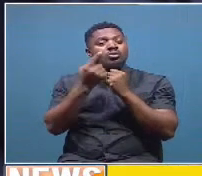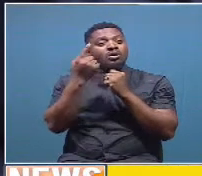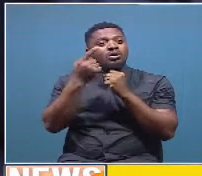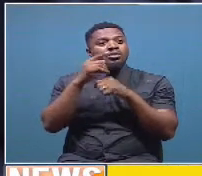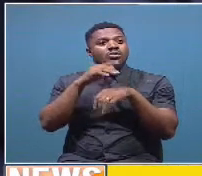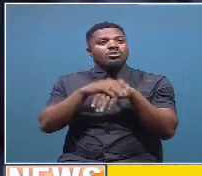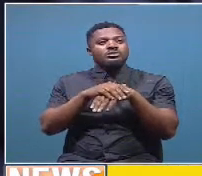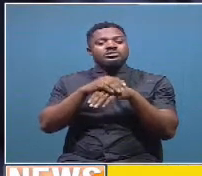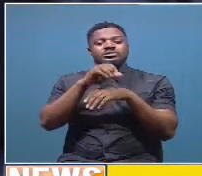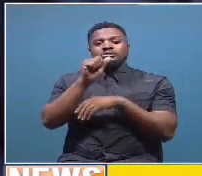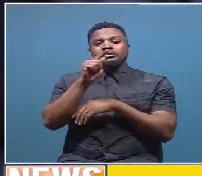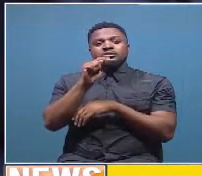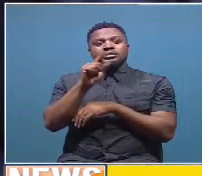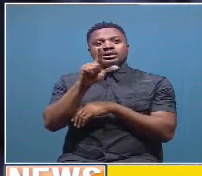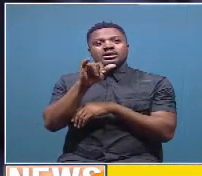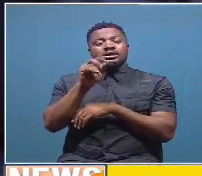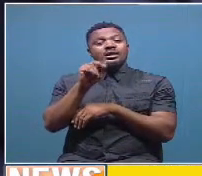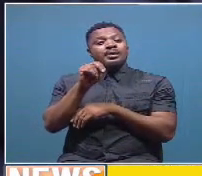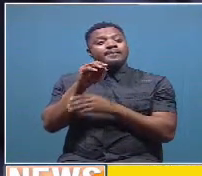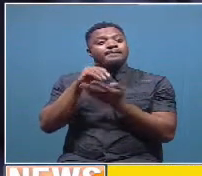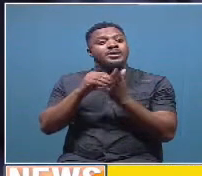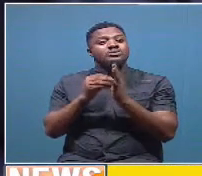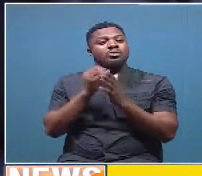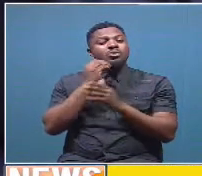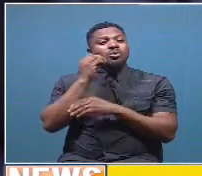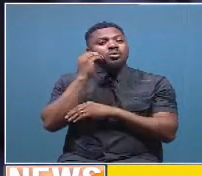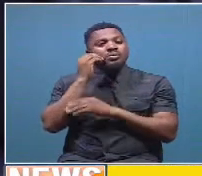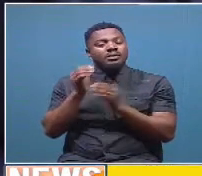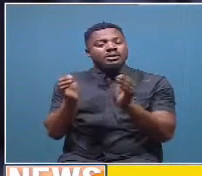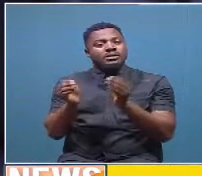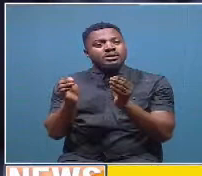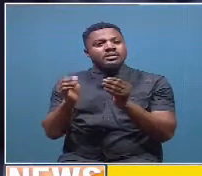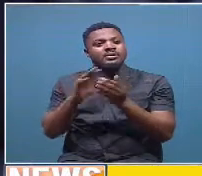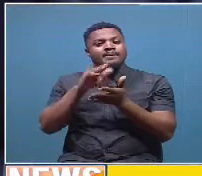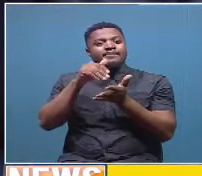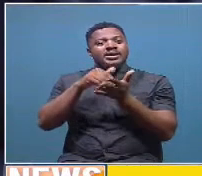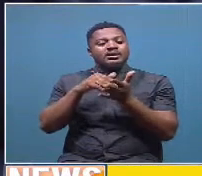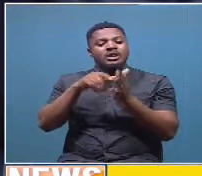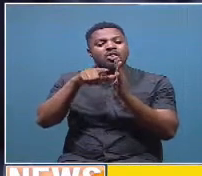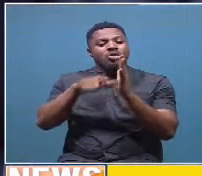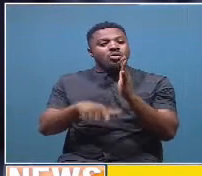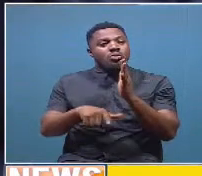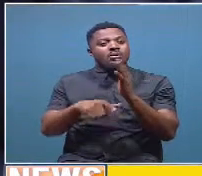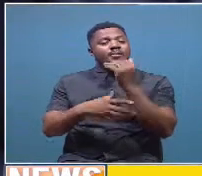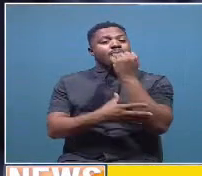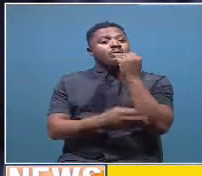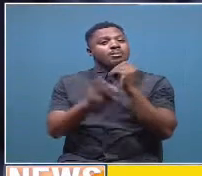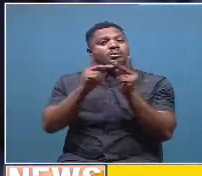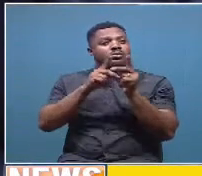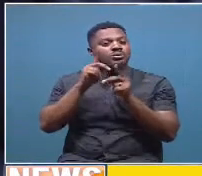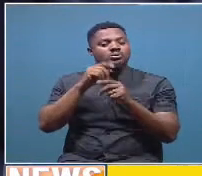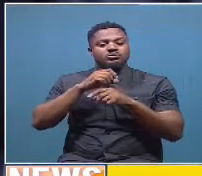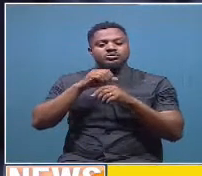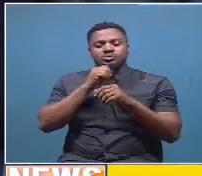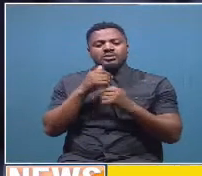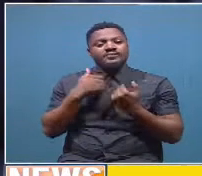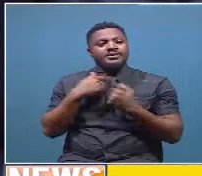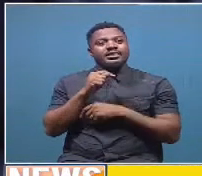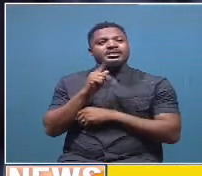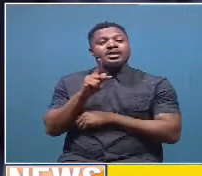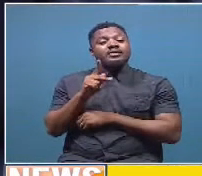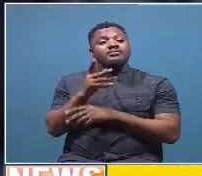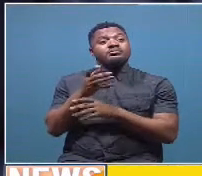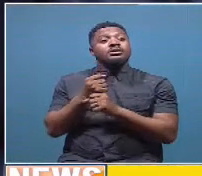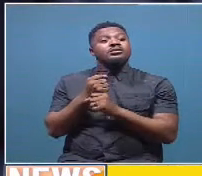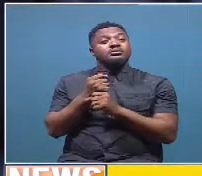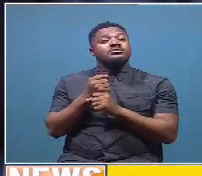on satellite. And many homes, especially middle class, lower class, and poor, will be squeezed out in